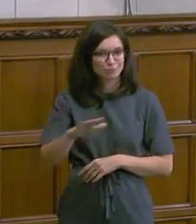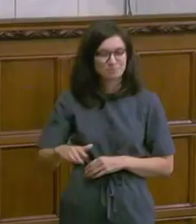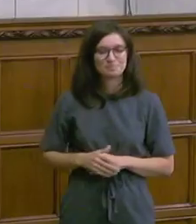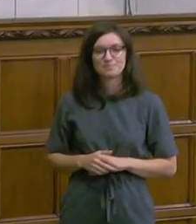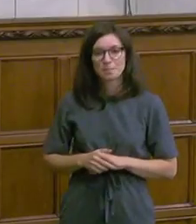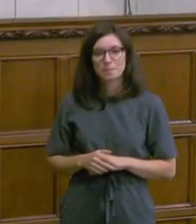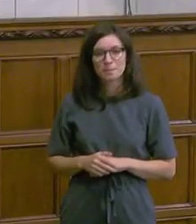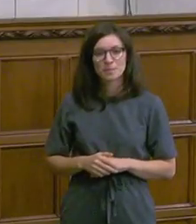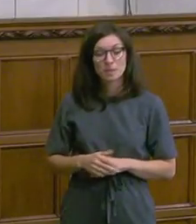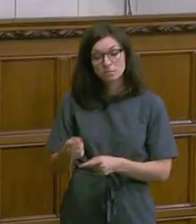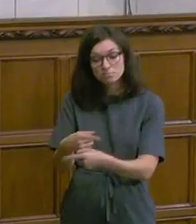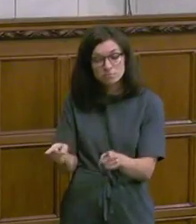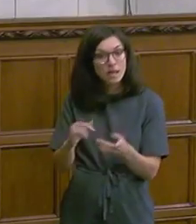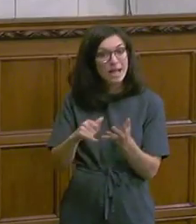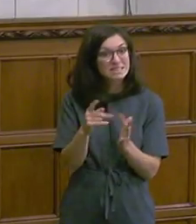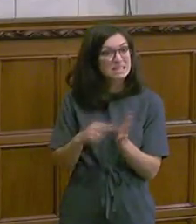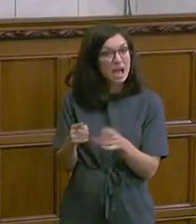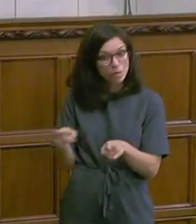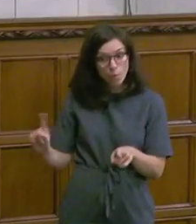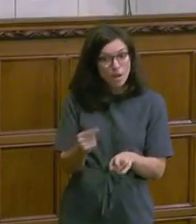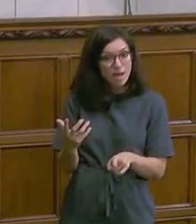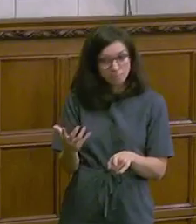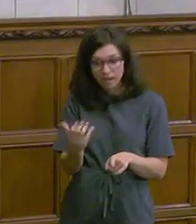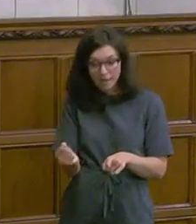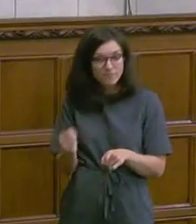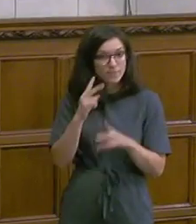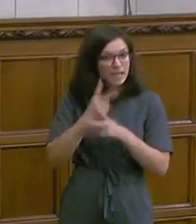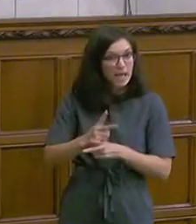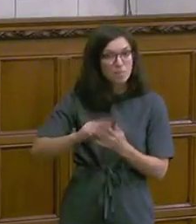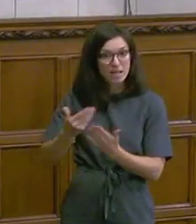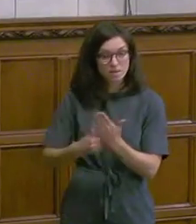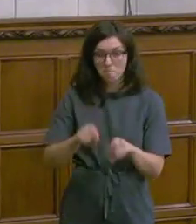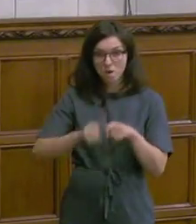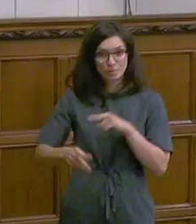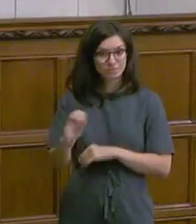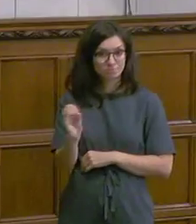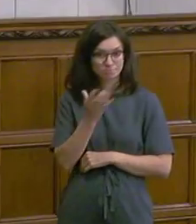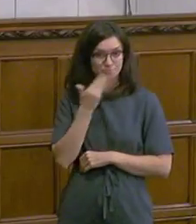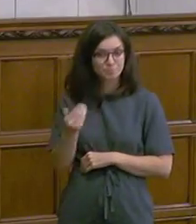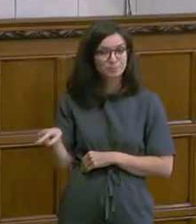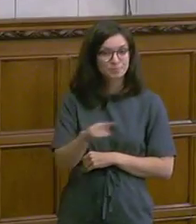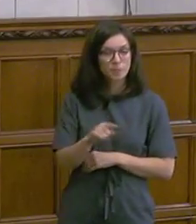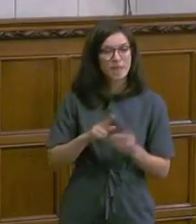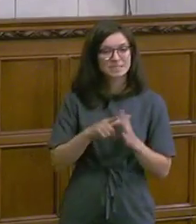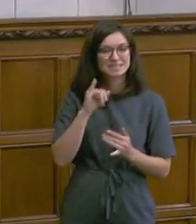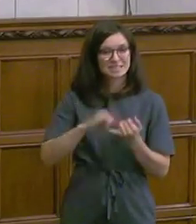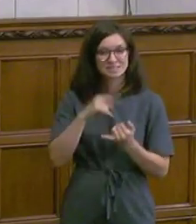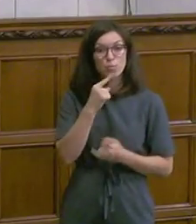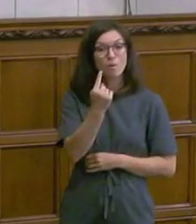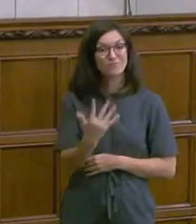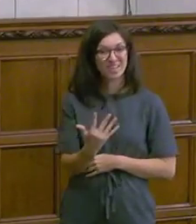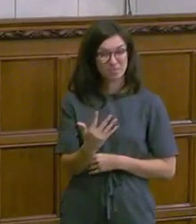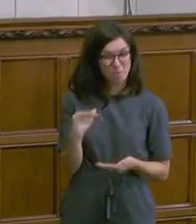of them don't have an education, health and care plan. The NDCS estimates that less than 1/5 of these